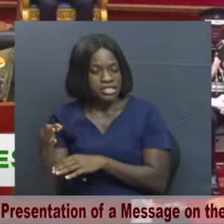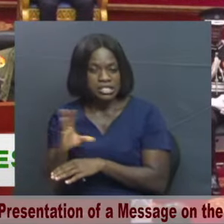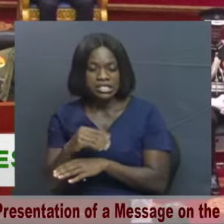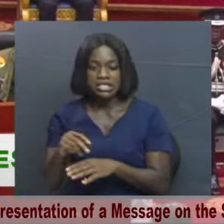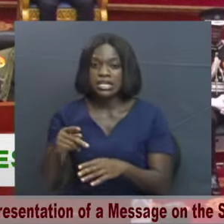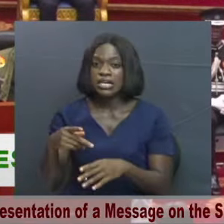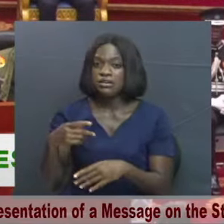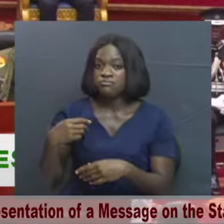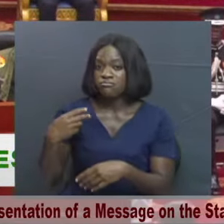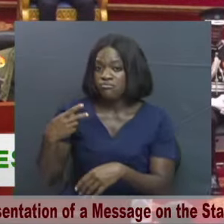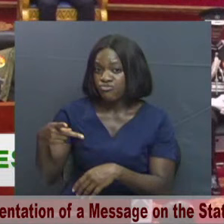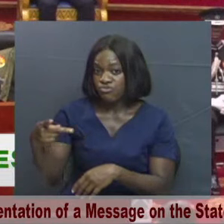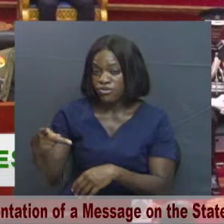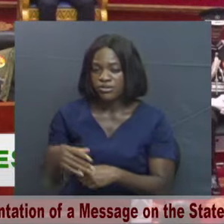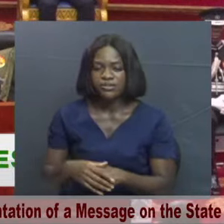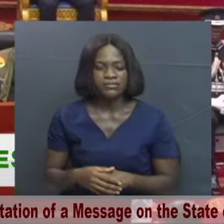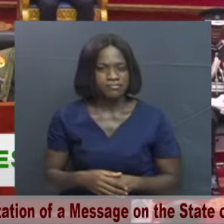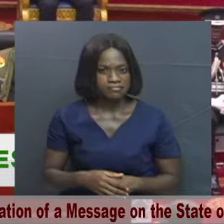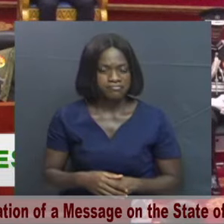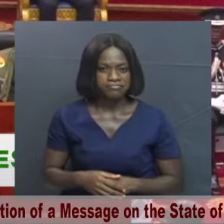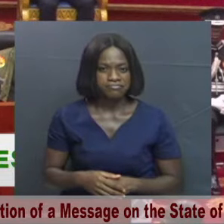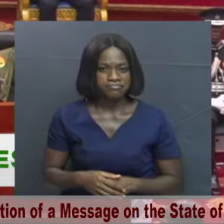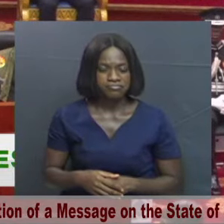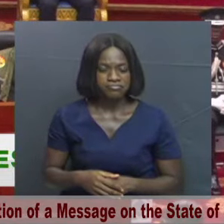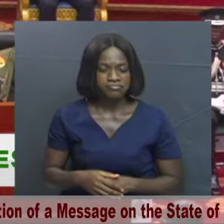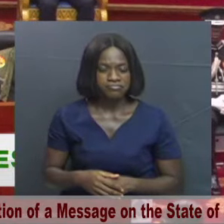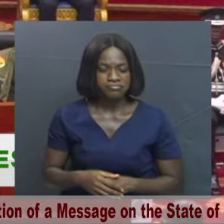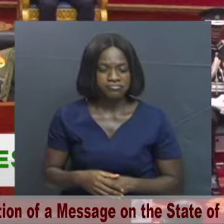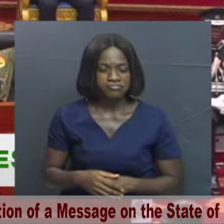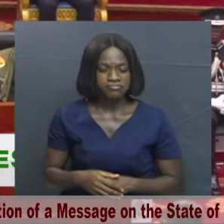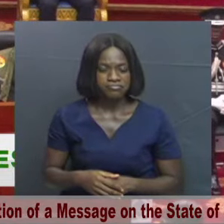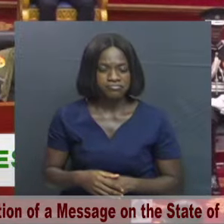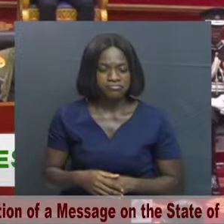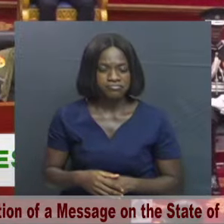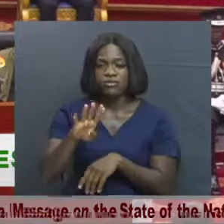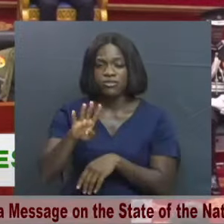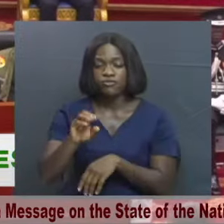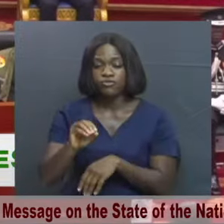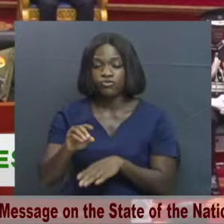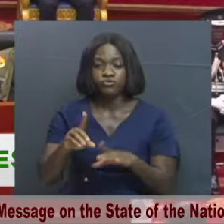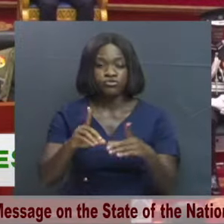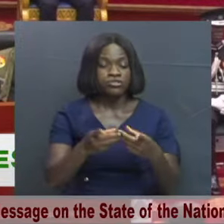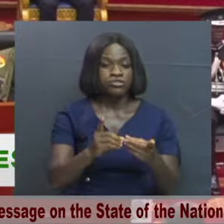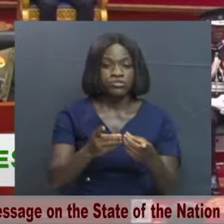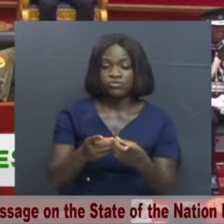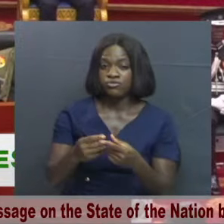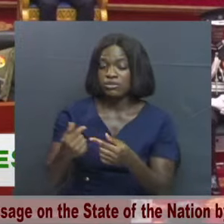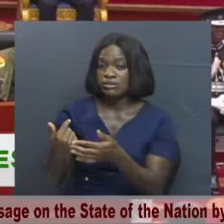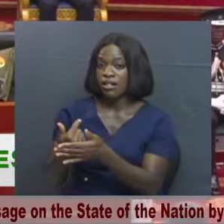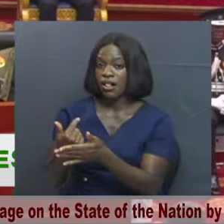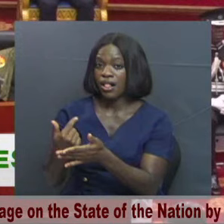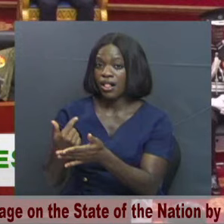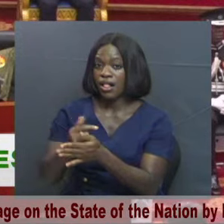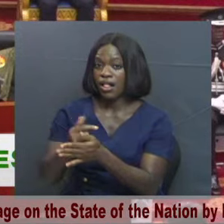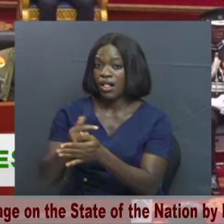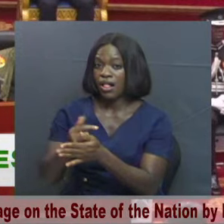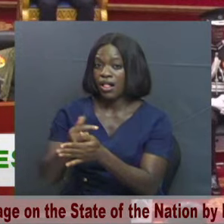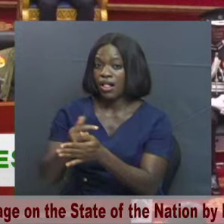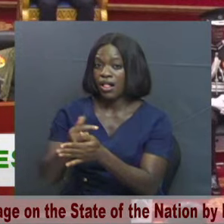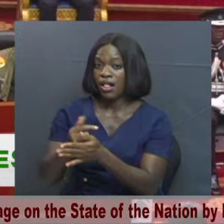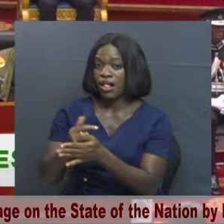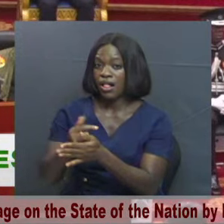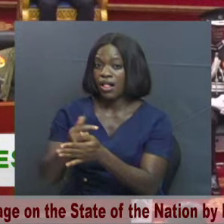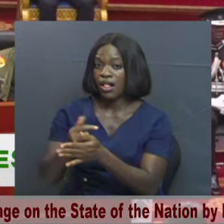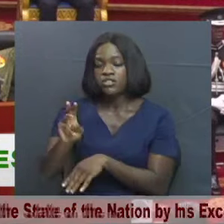business promoters have so far invested in 142 districts across the country across all